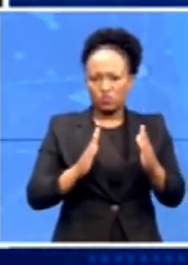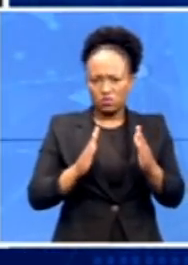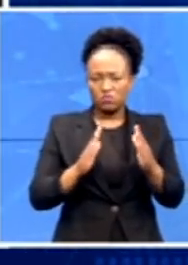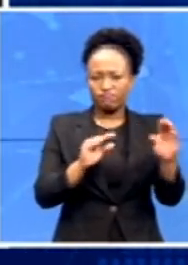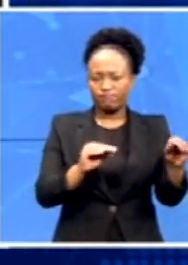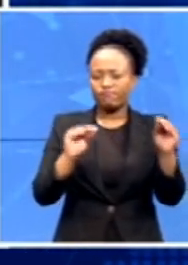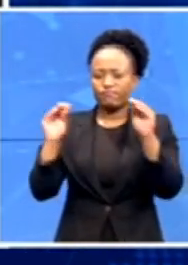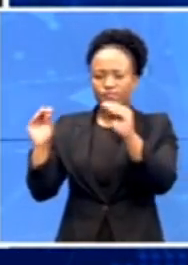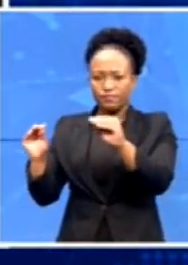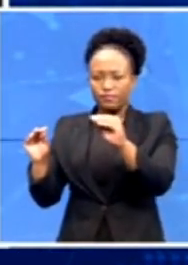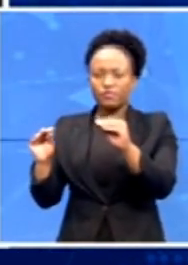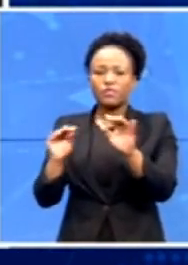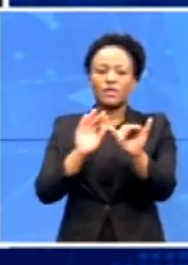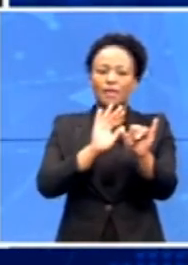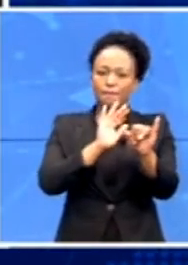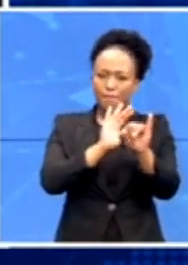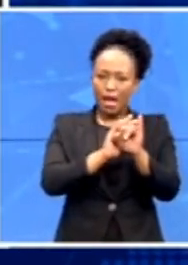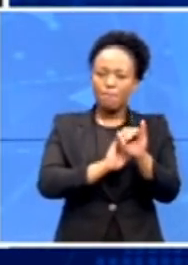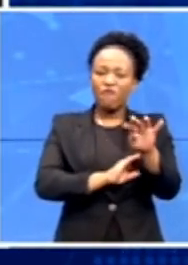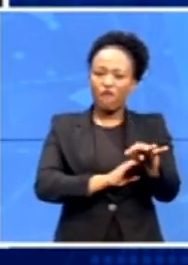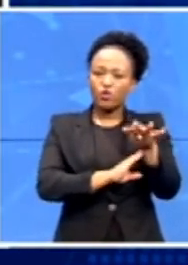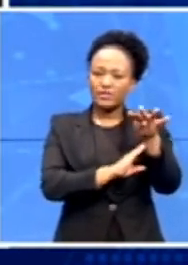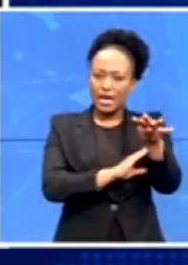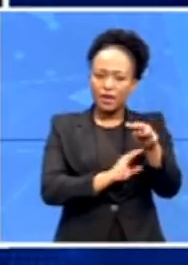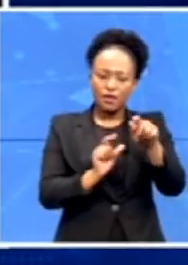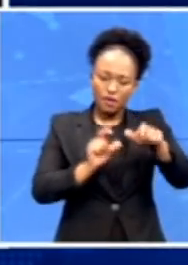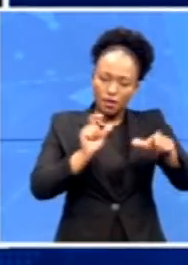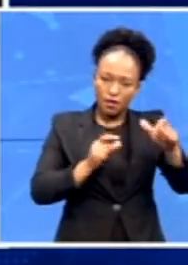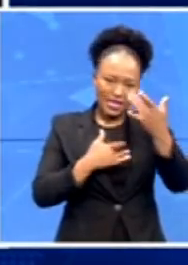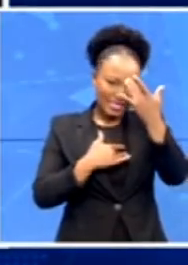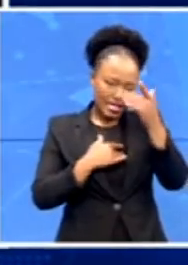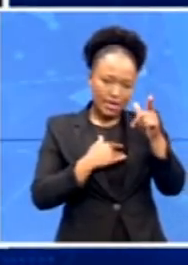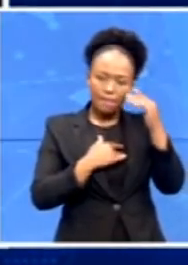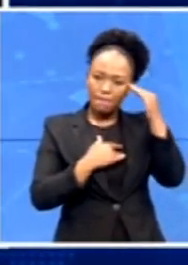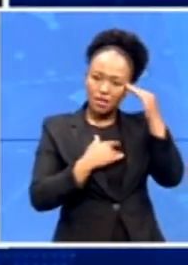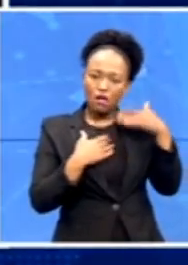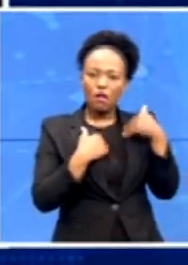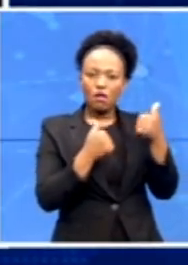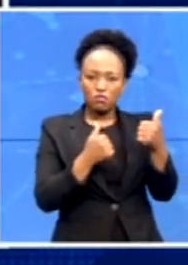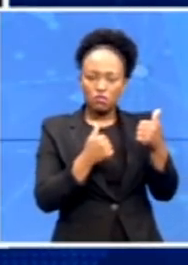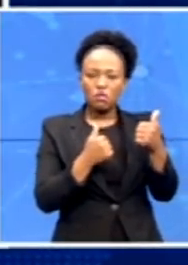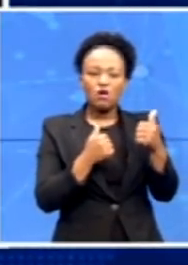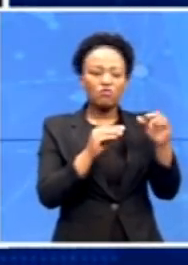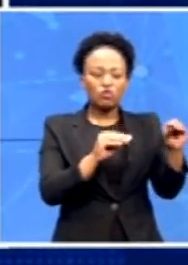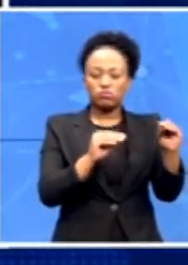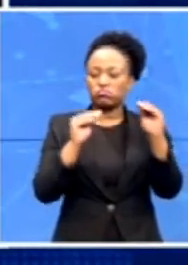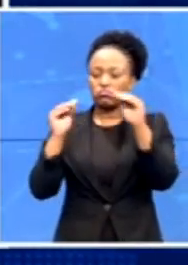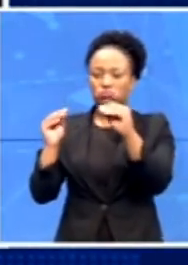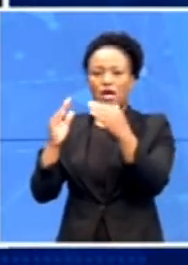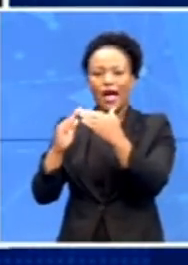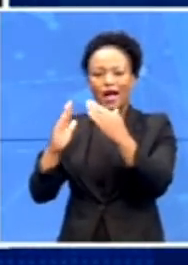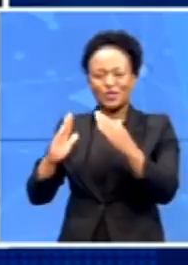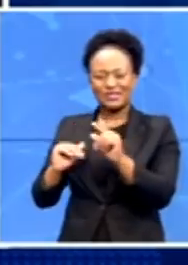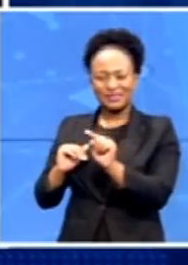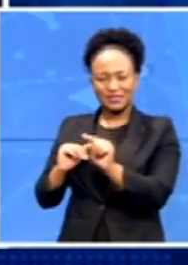that's suitable for Anchor House. And then she says we must leave everything. Dr. Manamela and